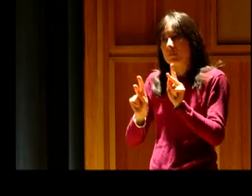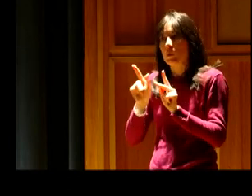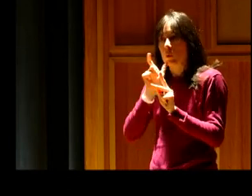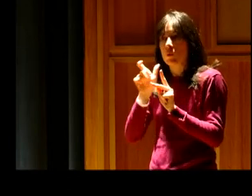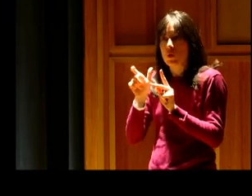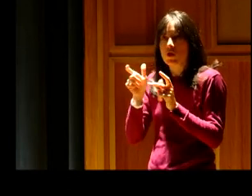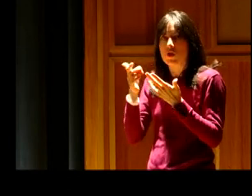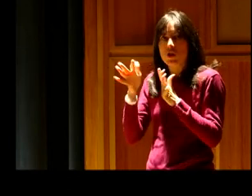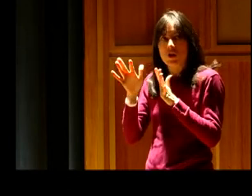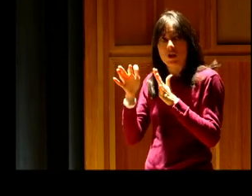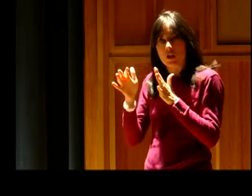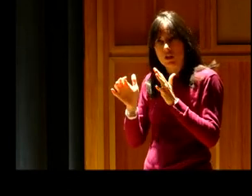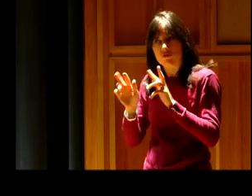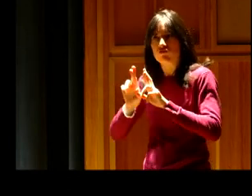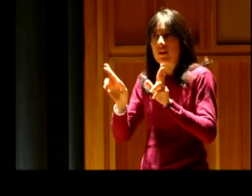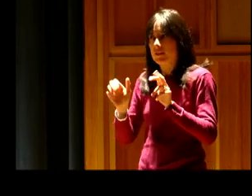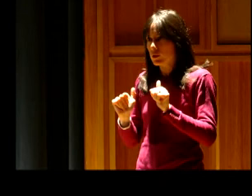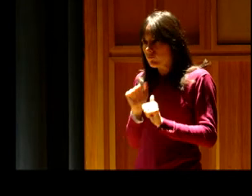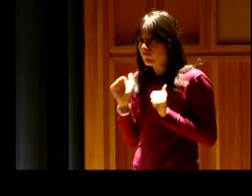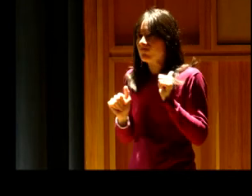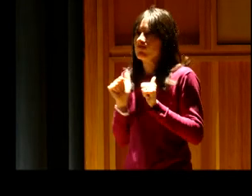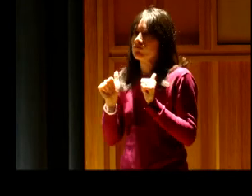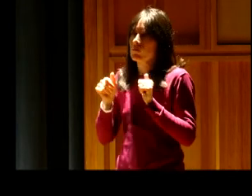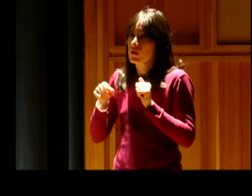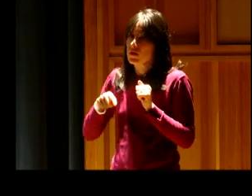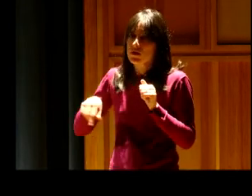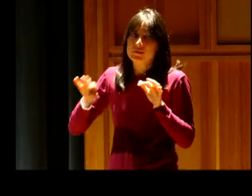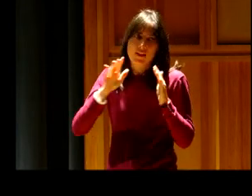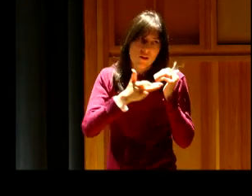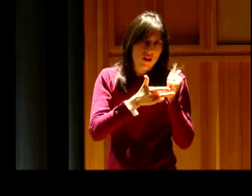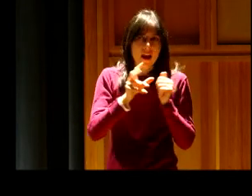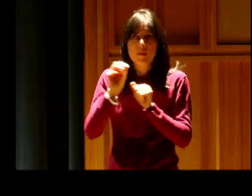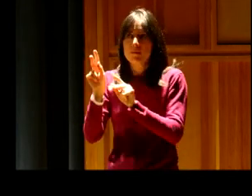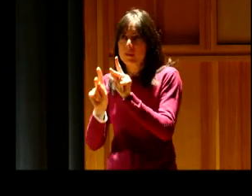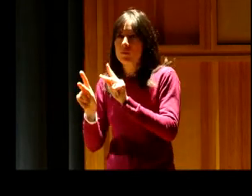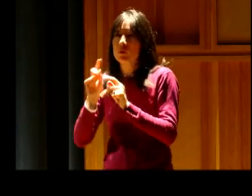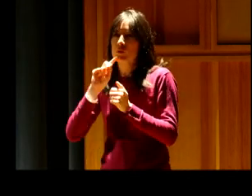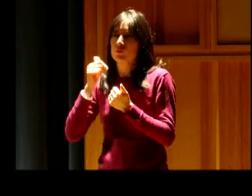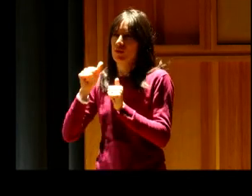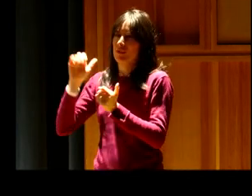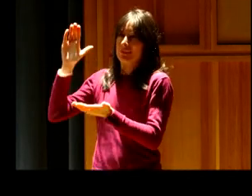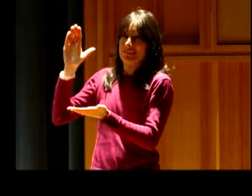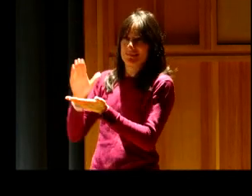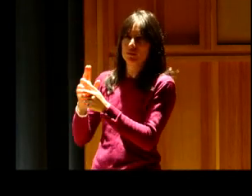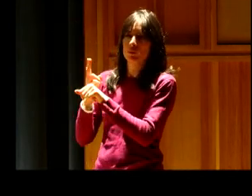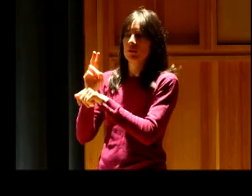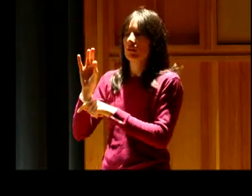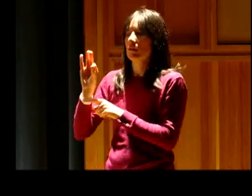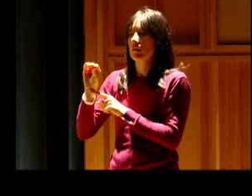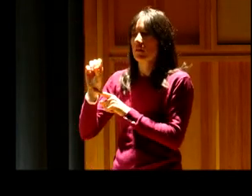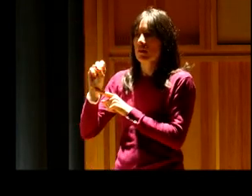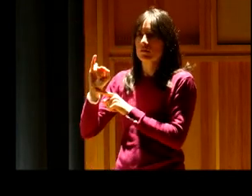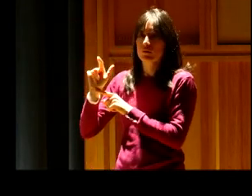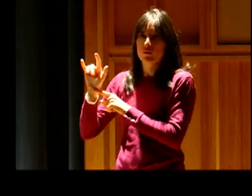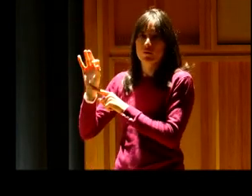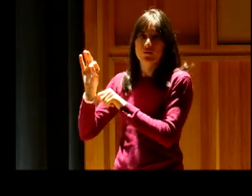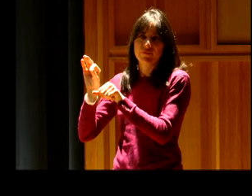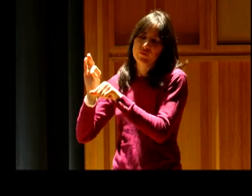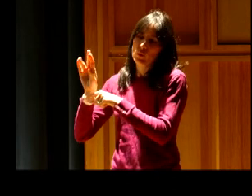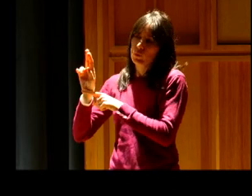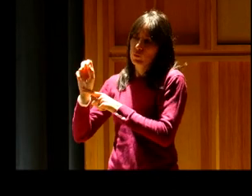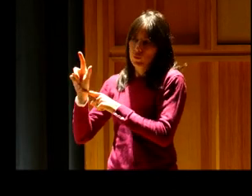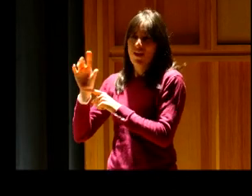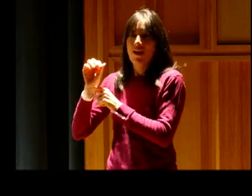citizens in conjunction to wean ourselves from fossil fuels and transition towards a clean world